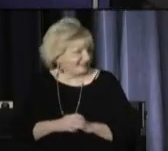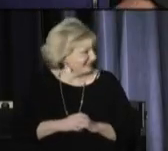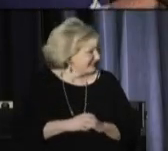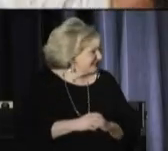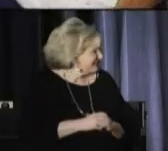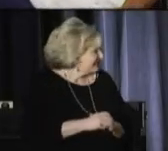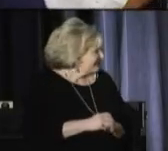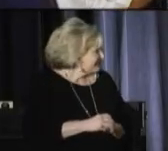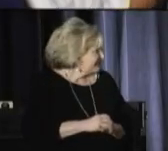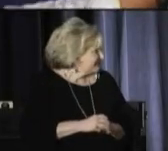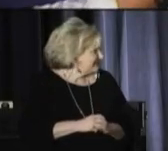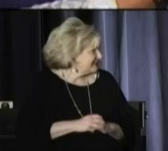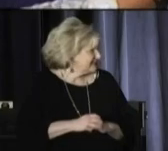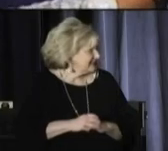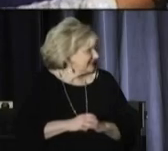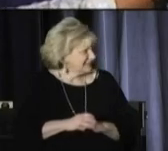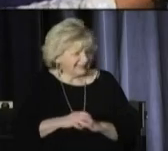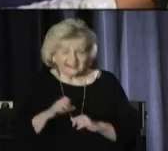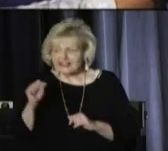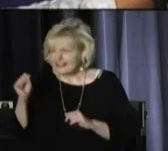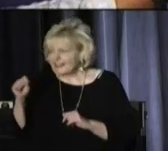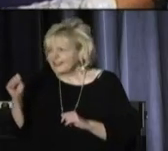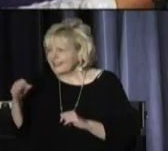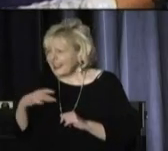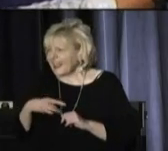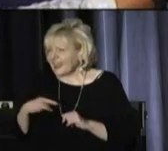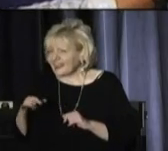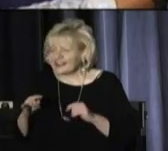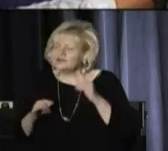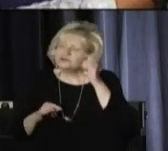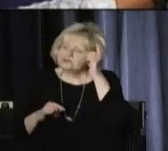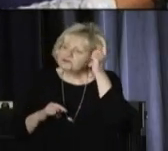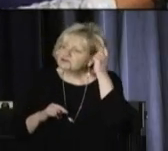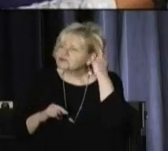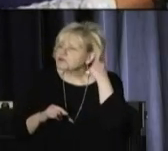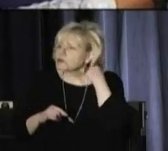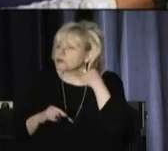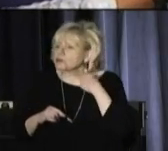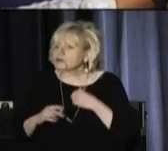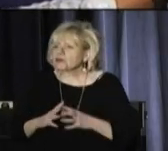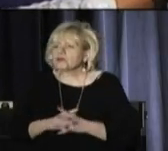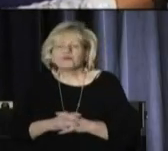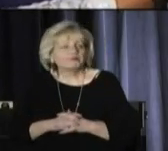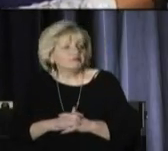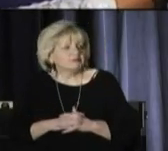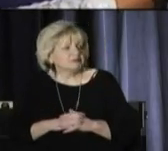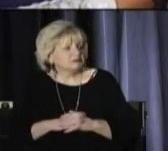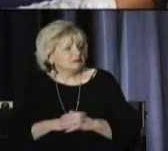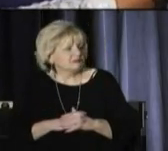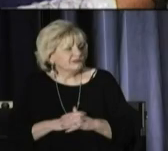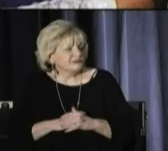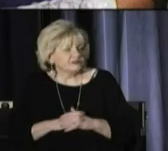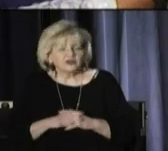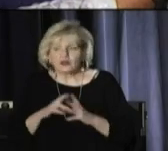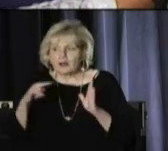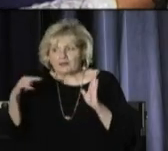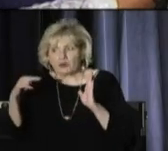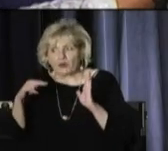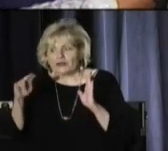Okay. You want to avoid. I like it. Yeah, you like it? Okay. Let's do it. So, I have to look at my notes. Okay,